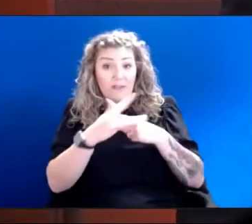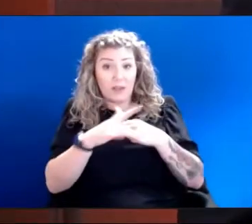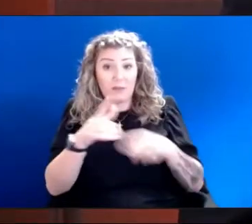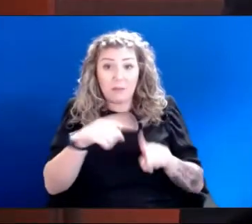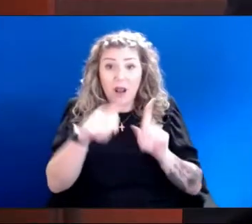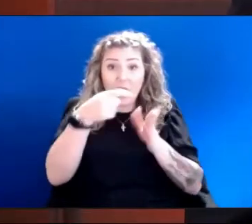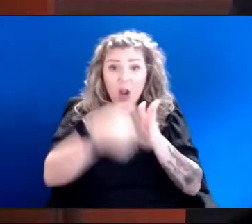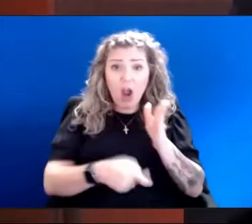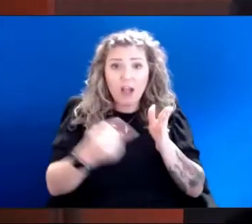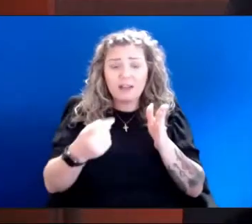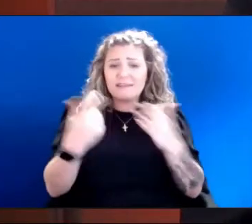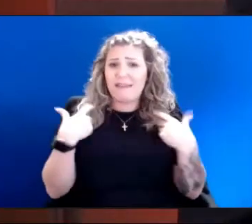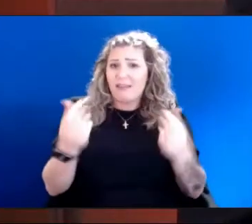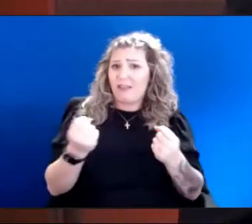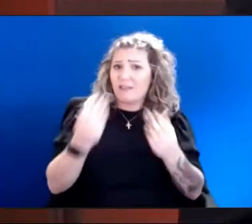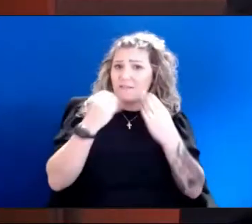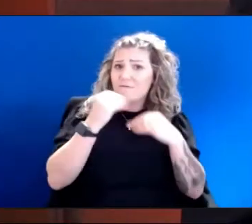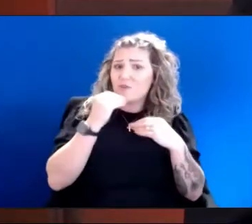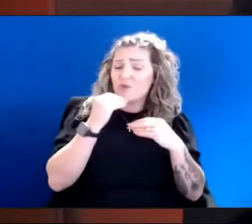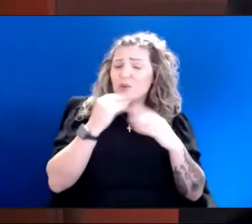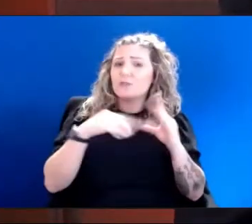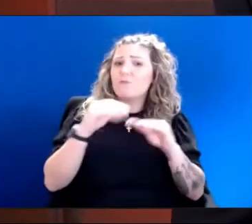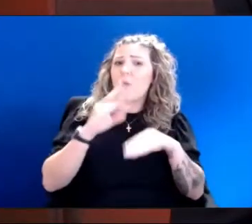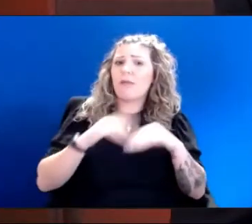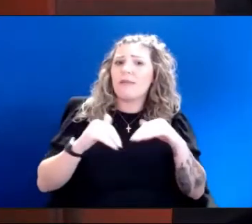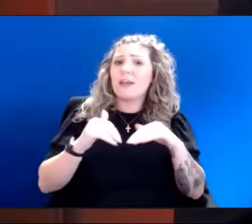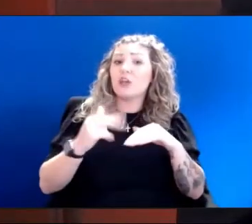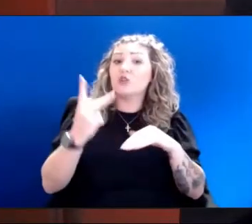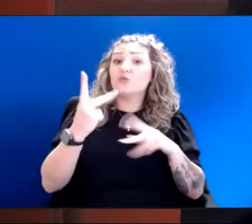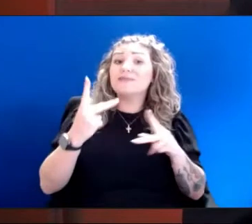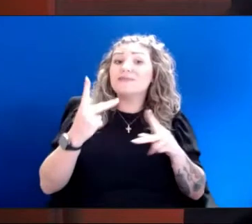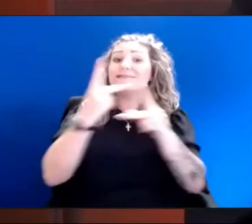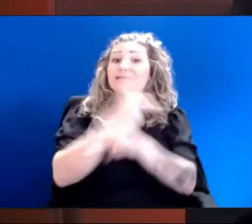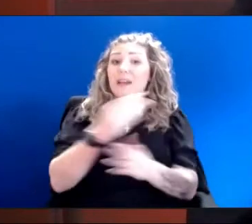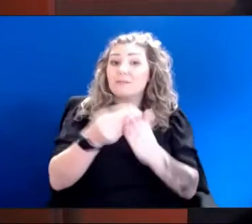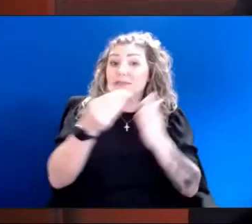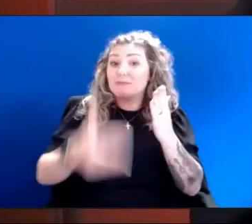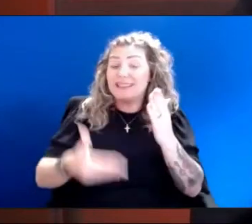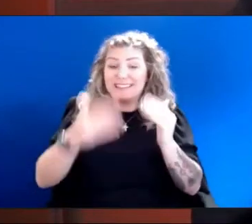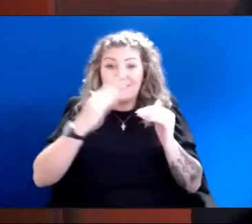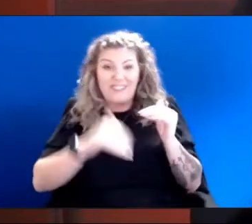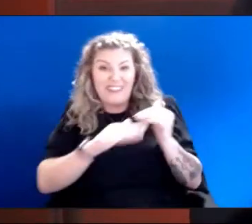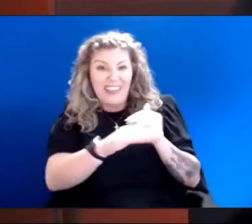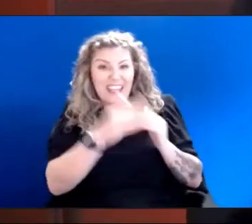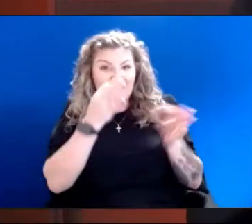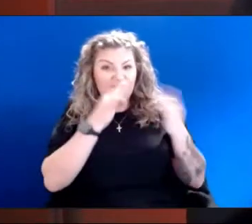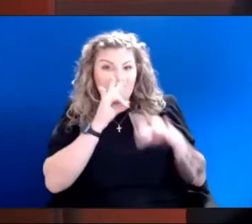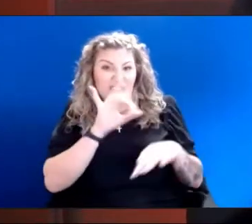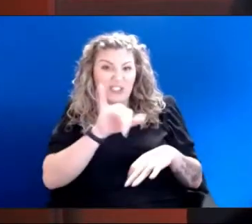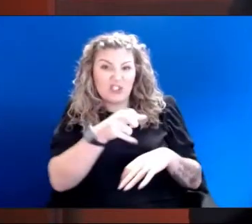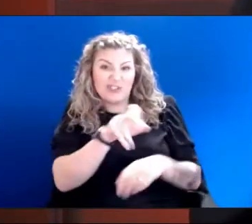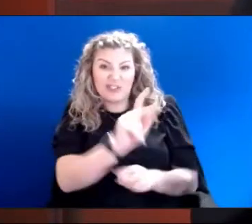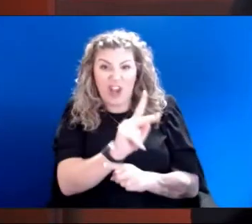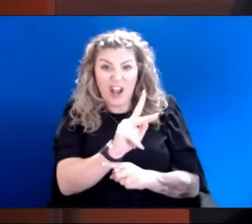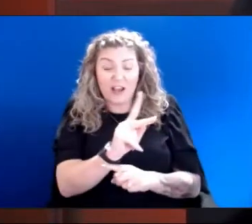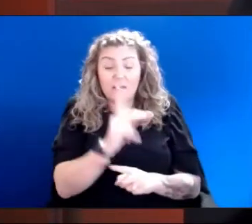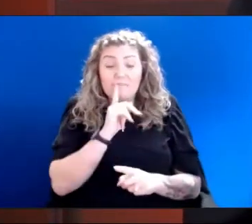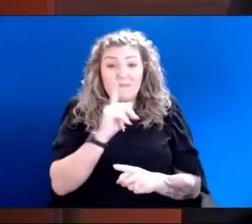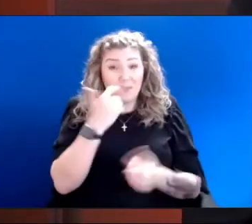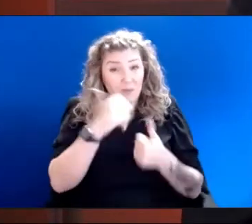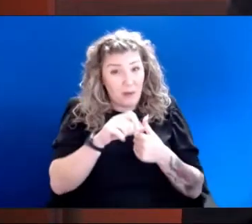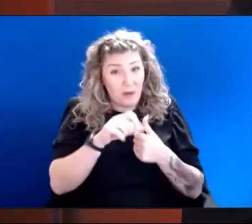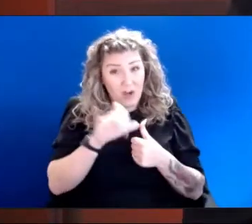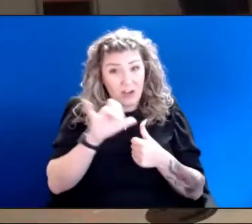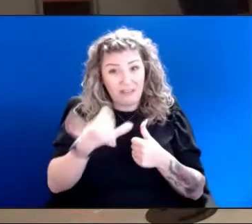Right. Healthy food is more than 2 times as expensive as this garbage, and so we need to keep that in mind, and that starts to feel a little